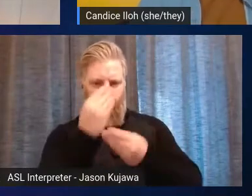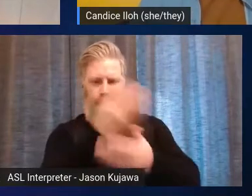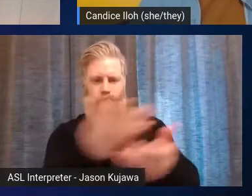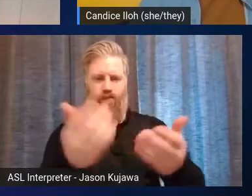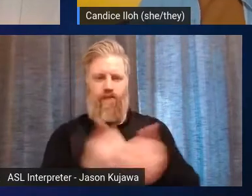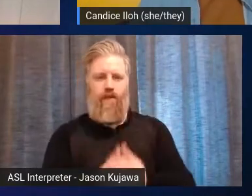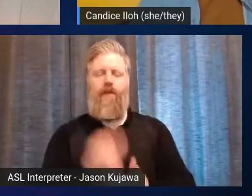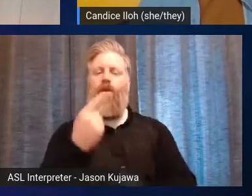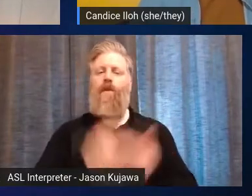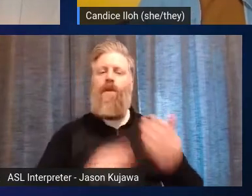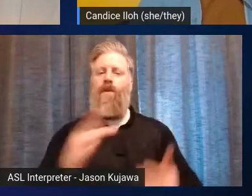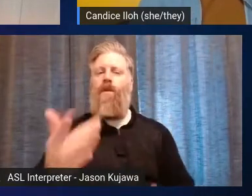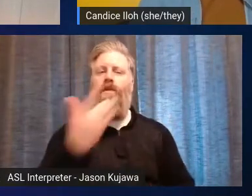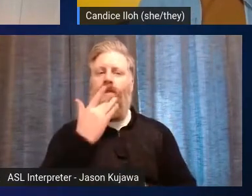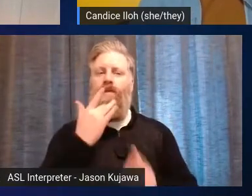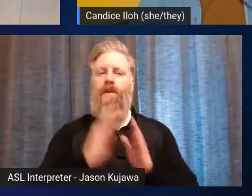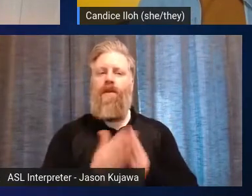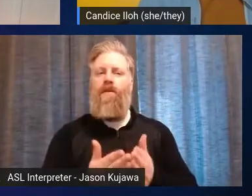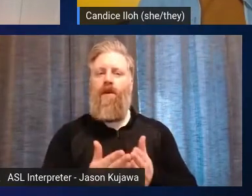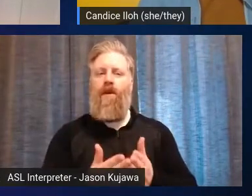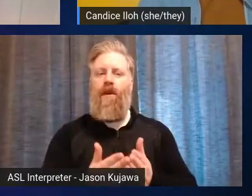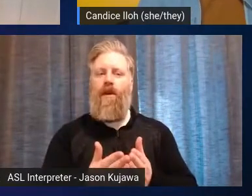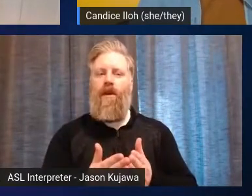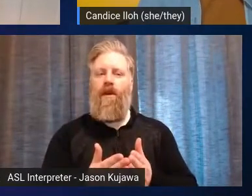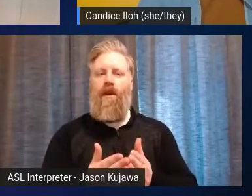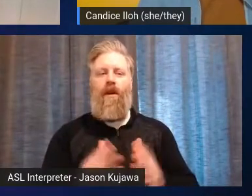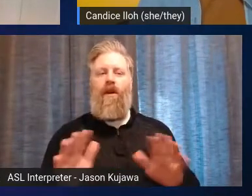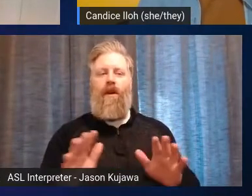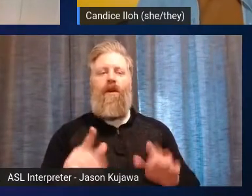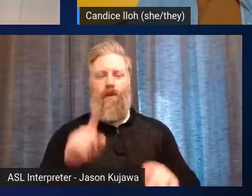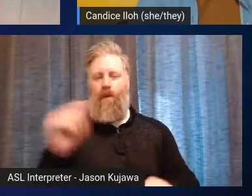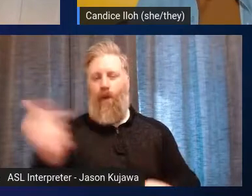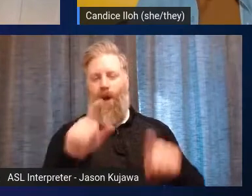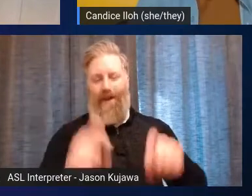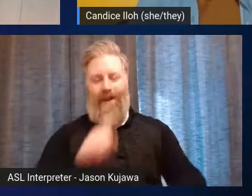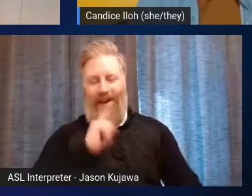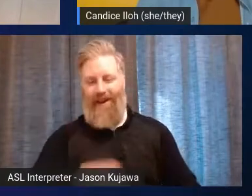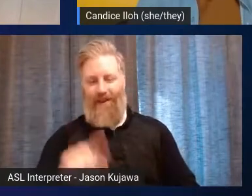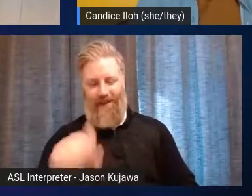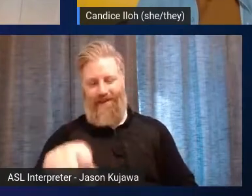your favorite book? Actually, you know what? This one isn't a book. This is a question that you all have to answer, actually.